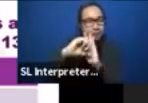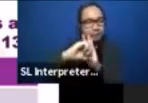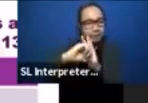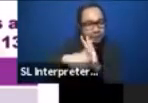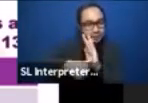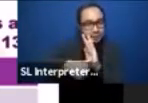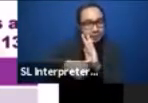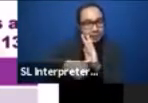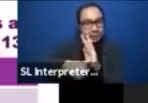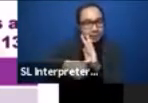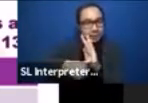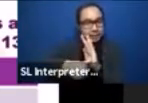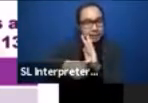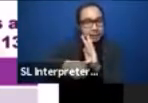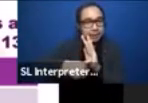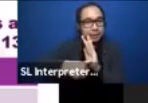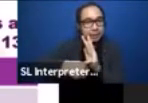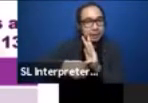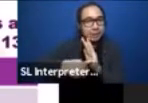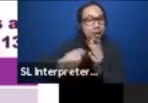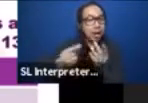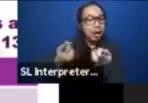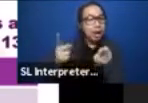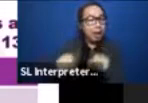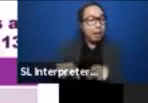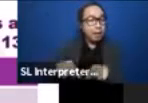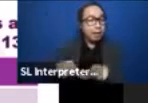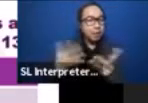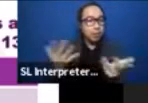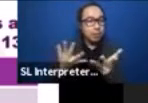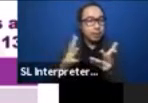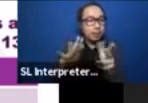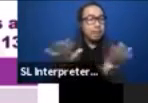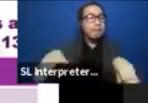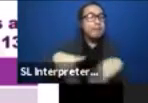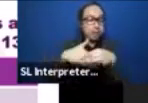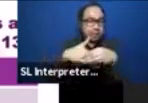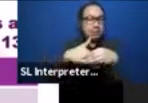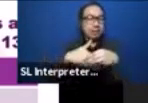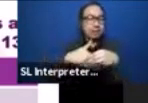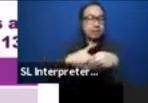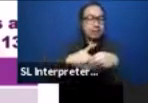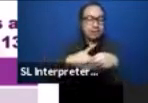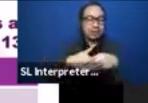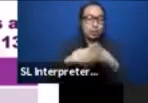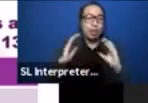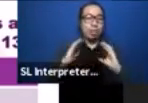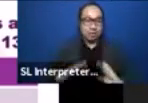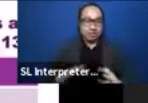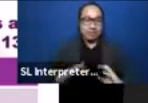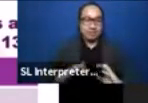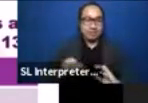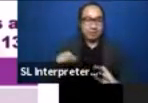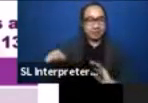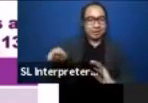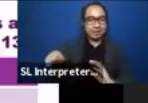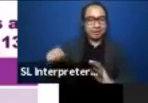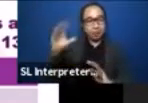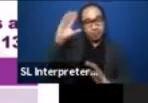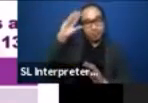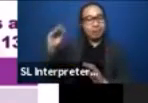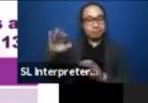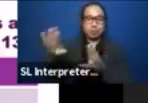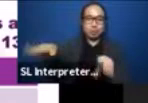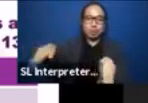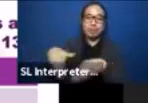marriage happened among the marriage clients, which 0.1 more than the